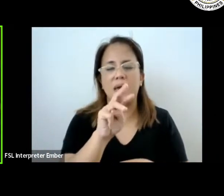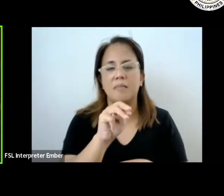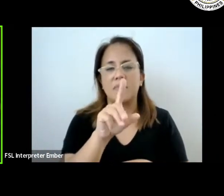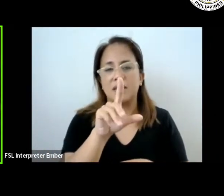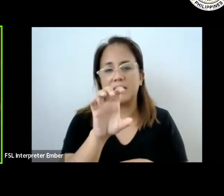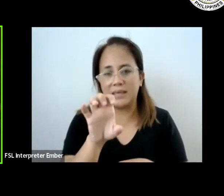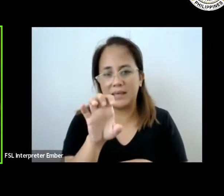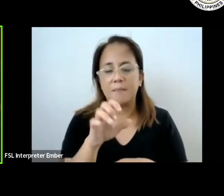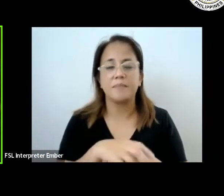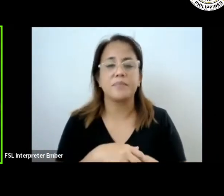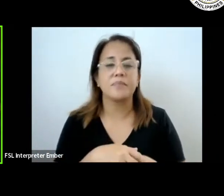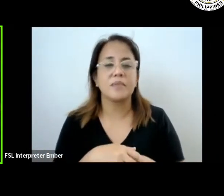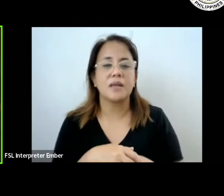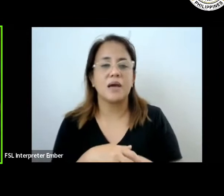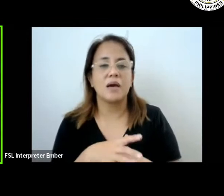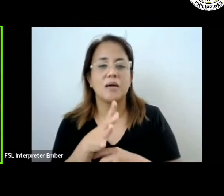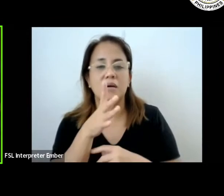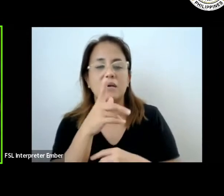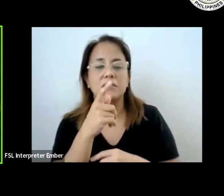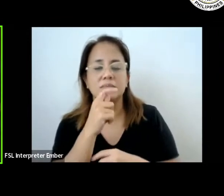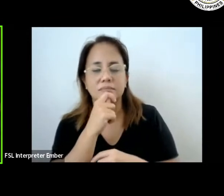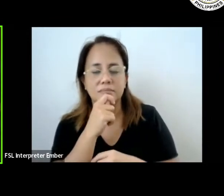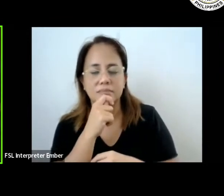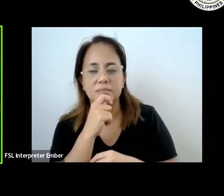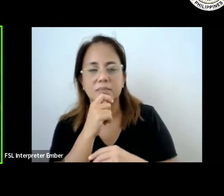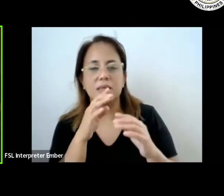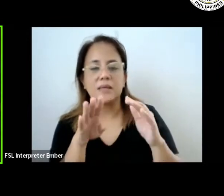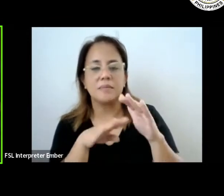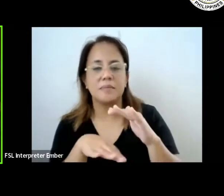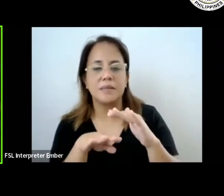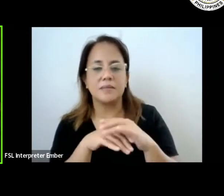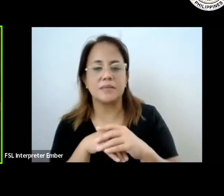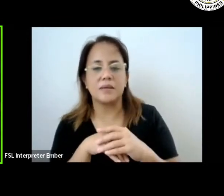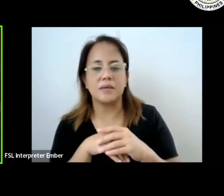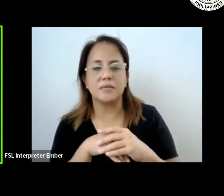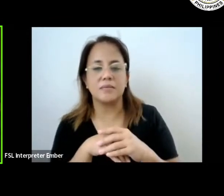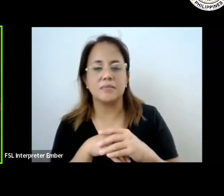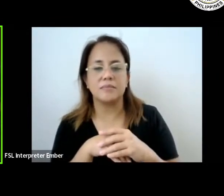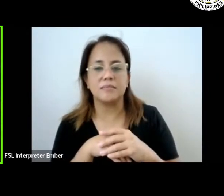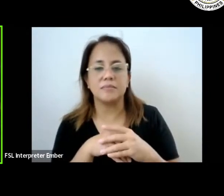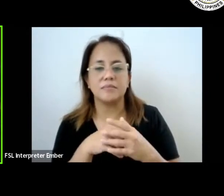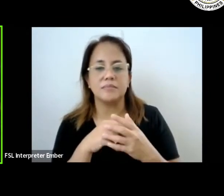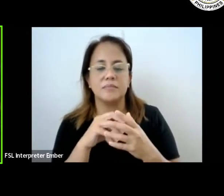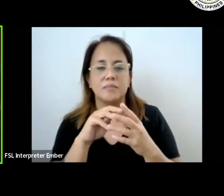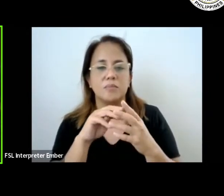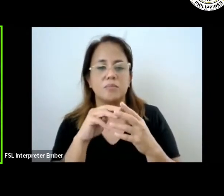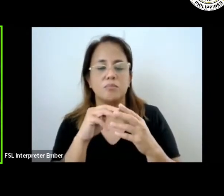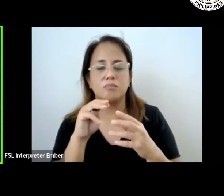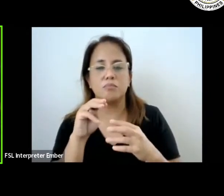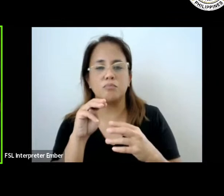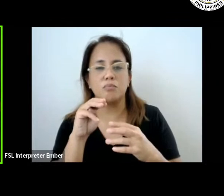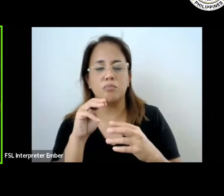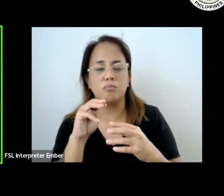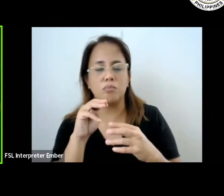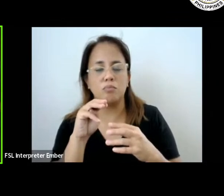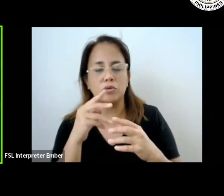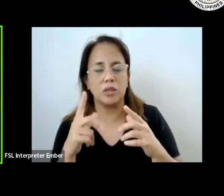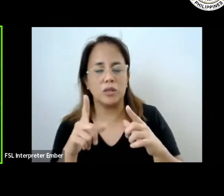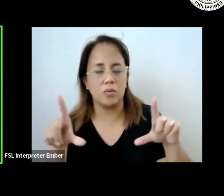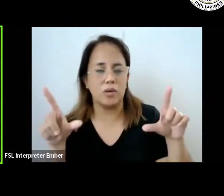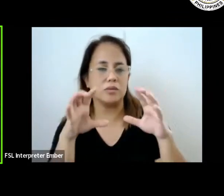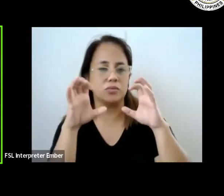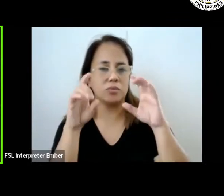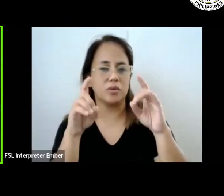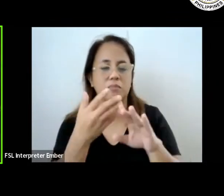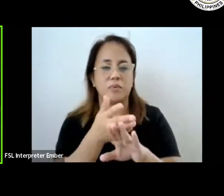the mother tongue-based multilingual education compared with the previous year's